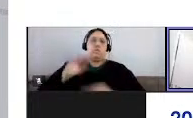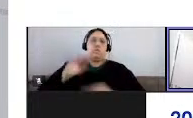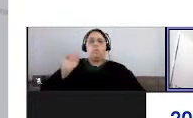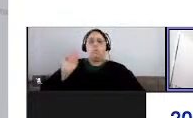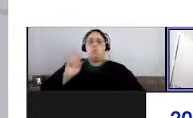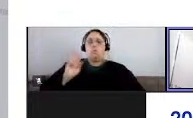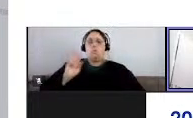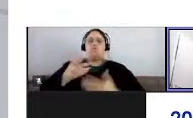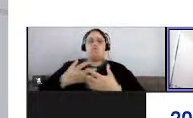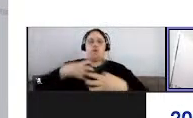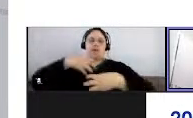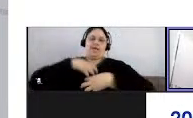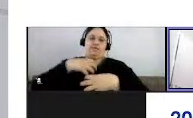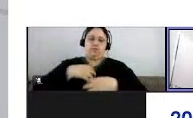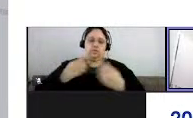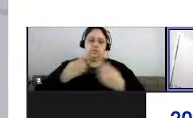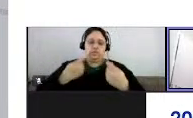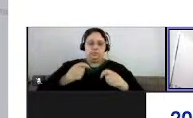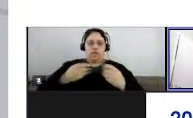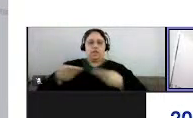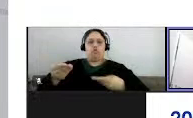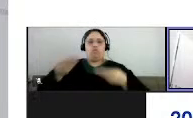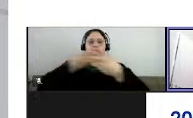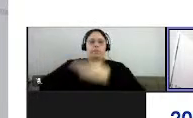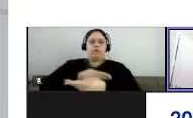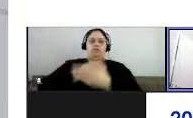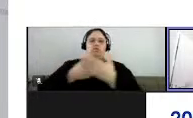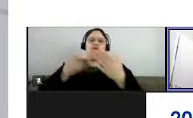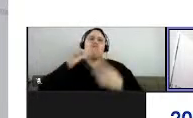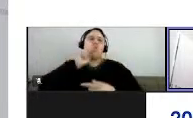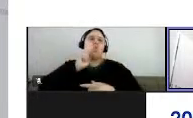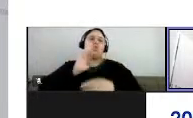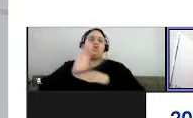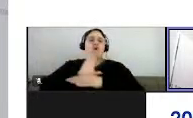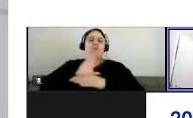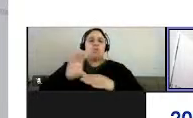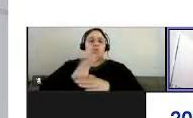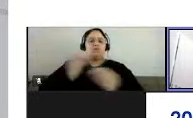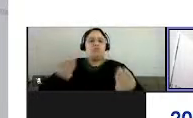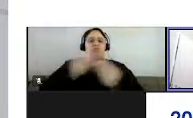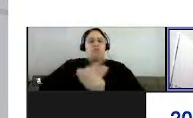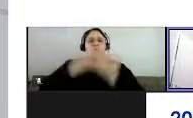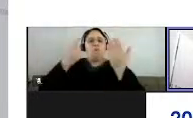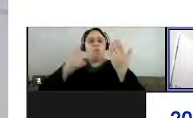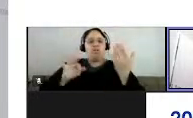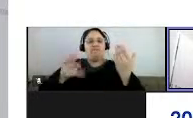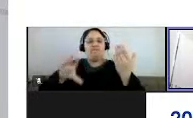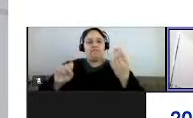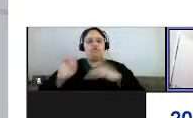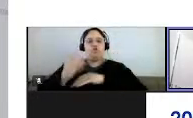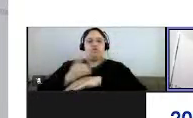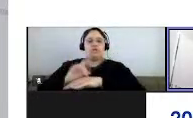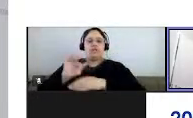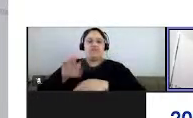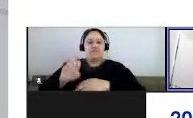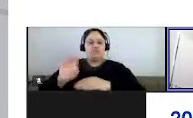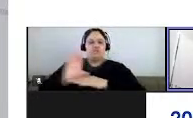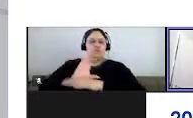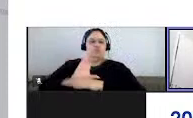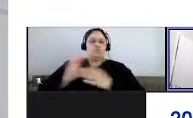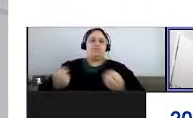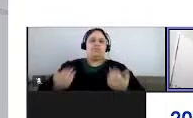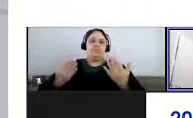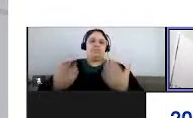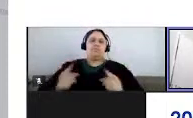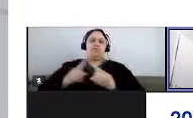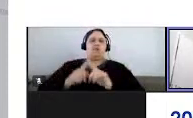relating to the assets, replacement of obsolete computer equipment, storage fees, consultancy fees, computer services, and